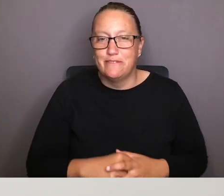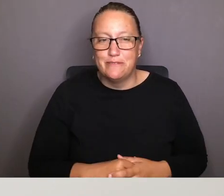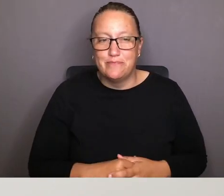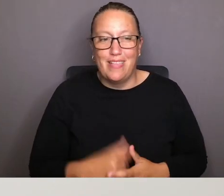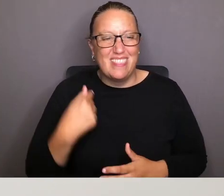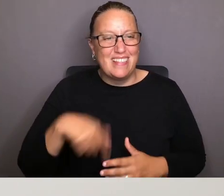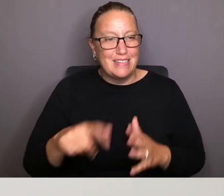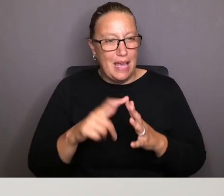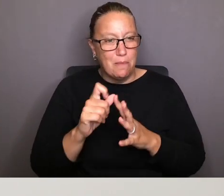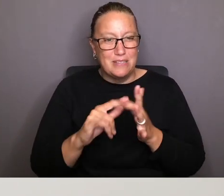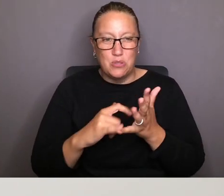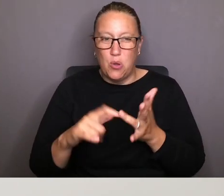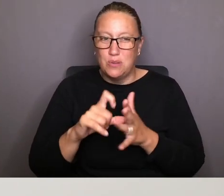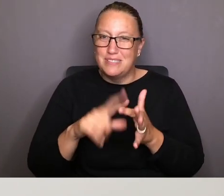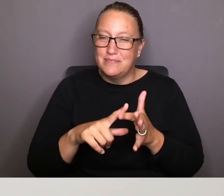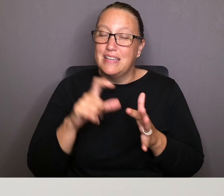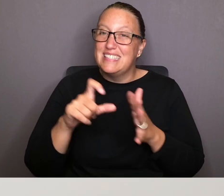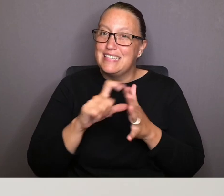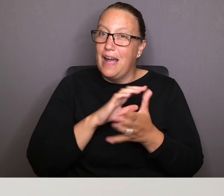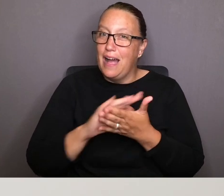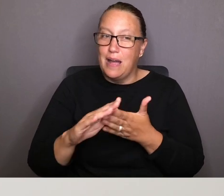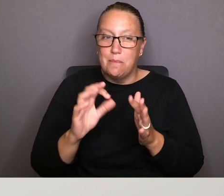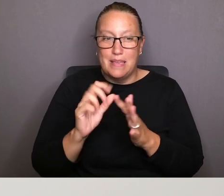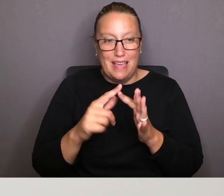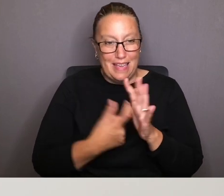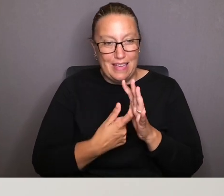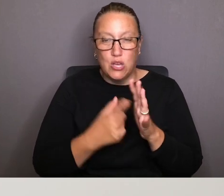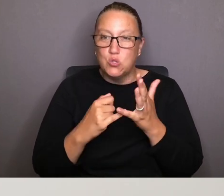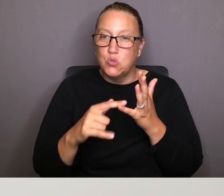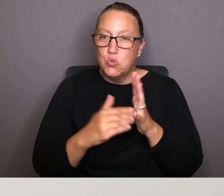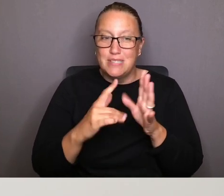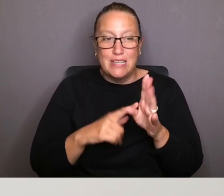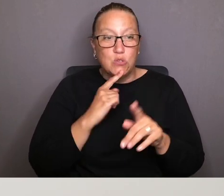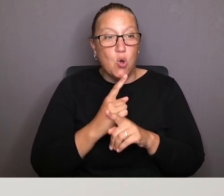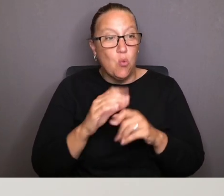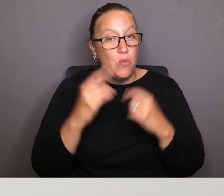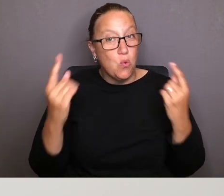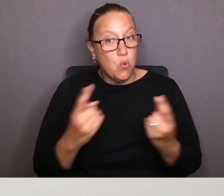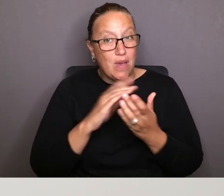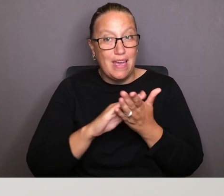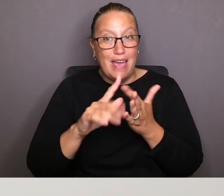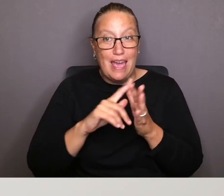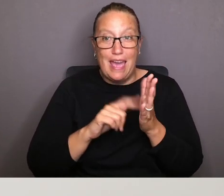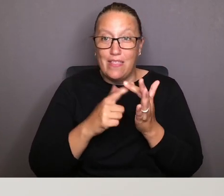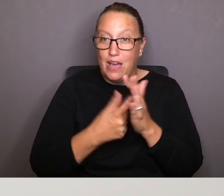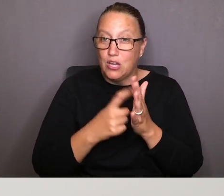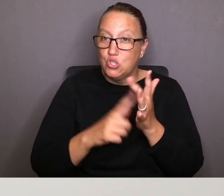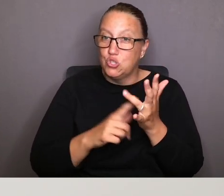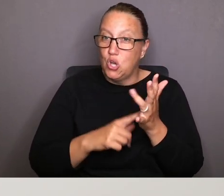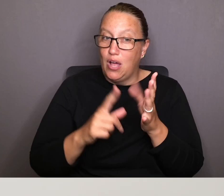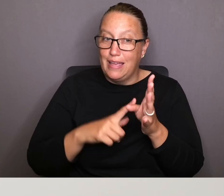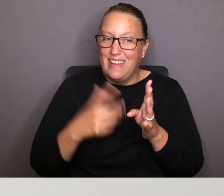episode, CEDAH peer Suzy talks with Heather Jolly from Family Planning Australia about healthy